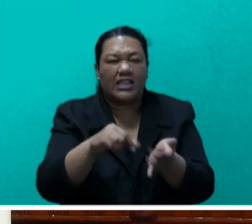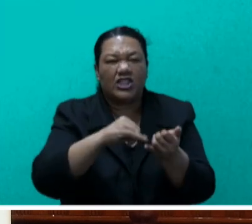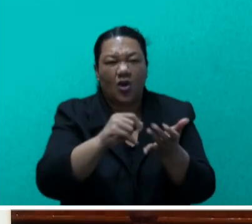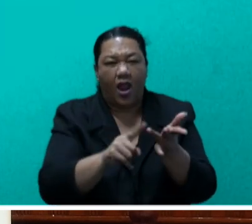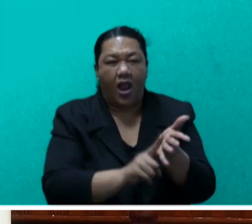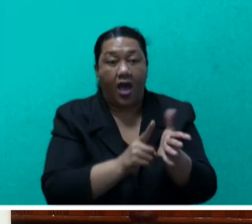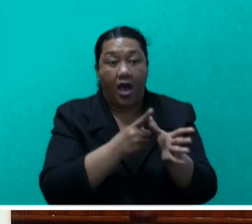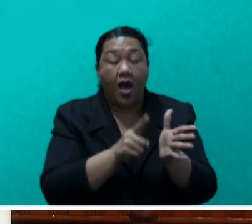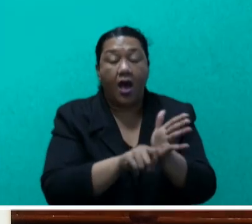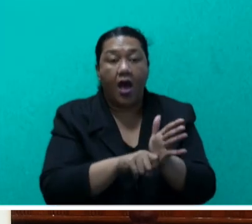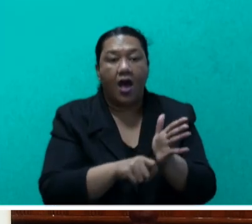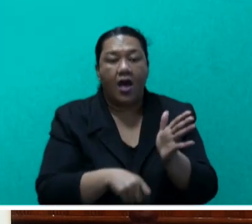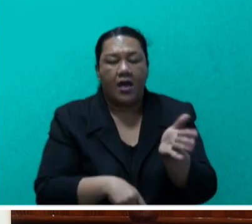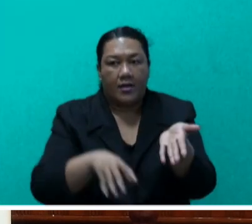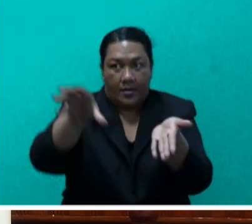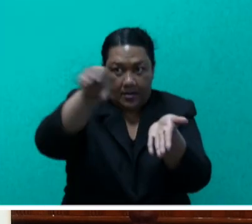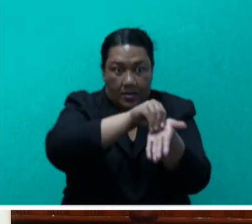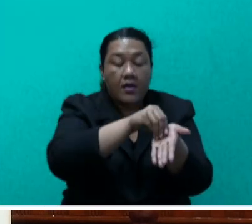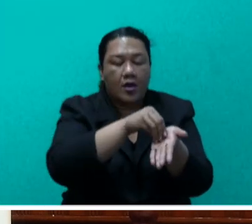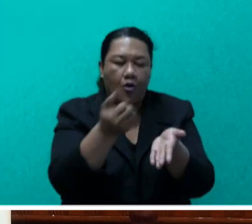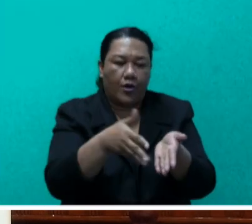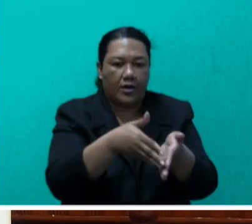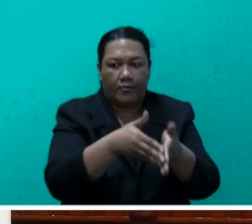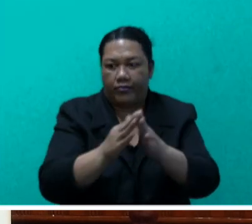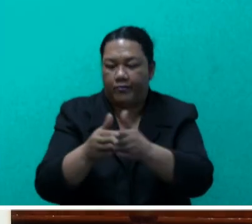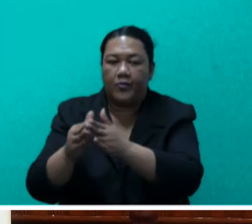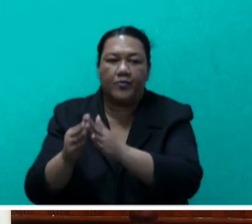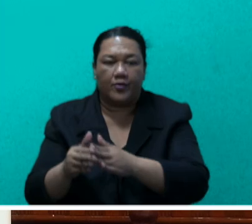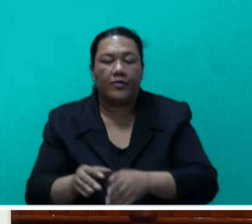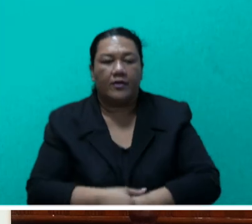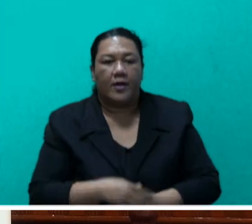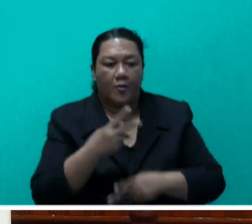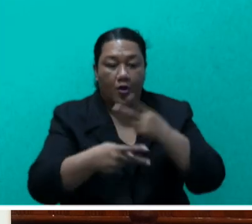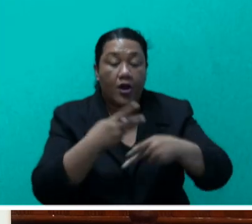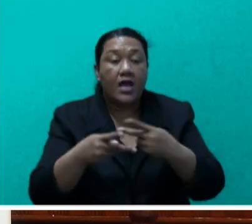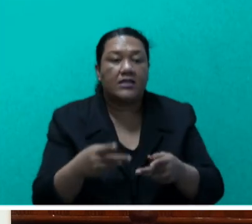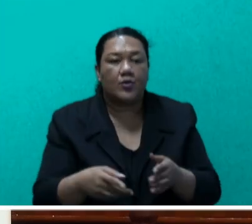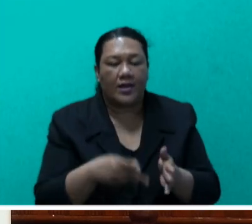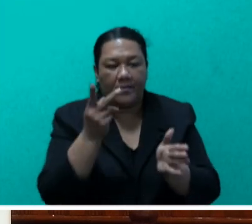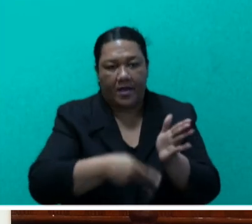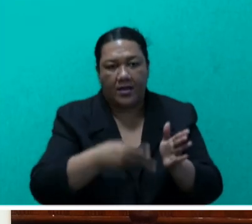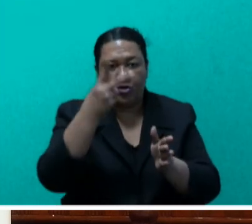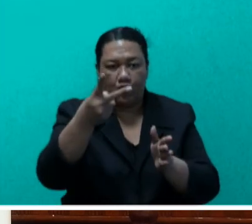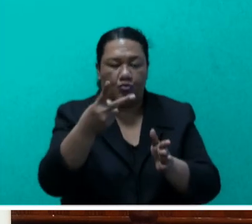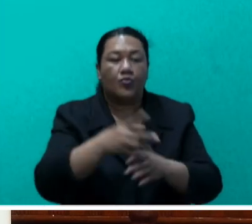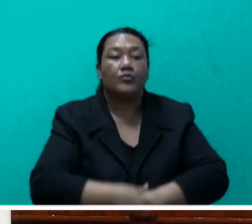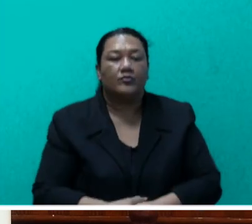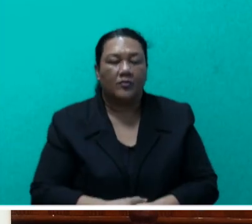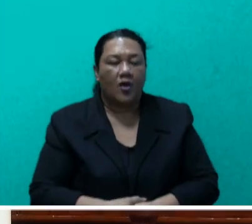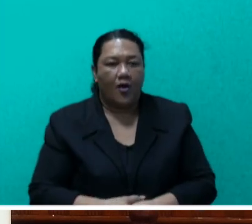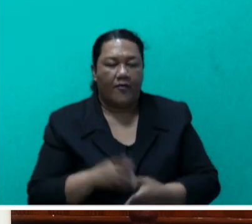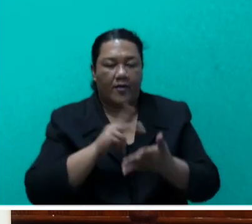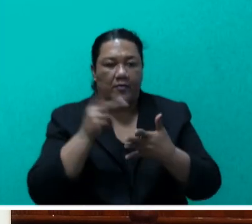had progressed to phase 2, which will reduce electricity bill for the museum